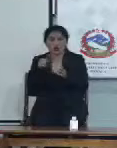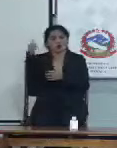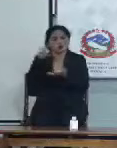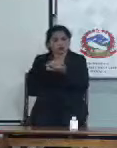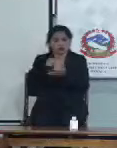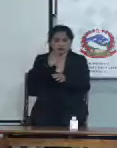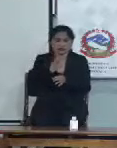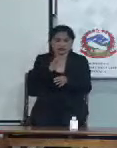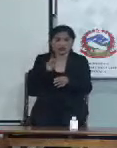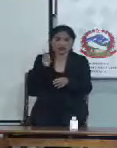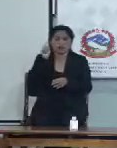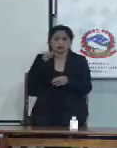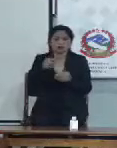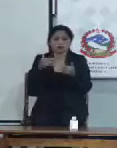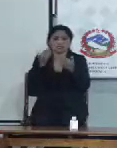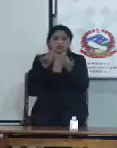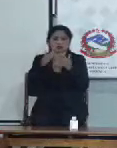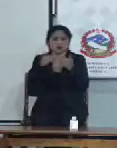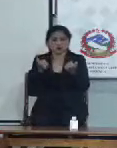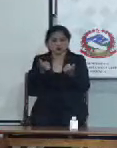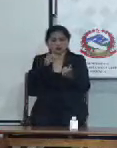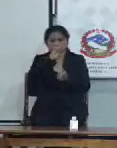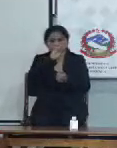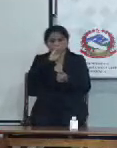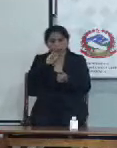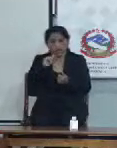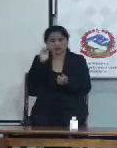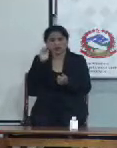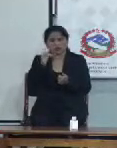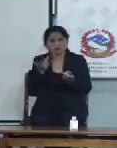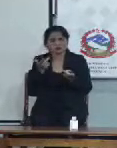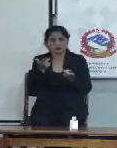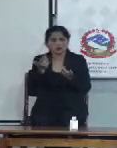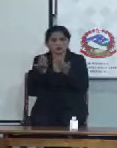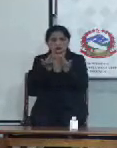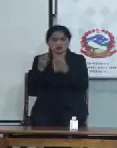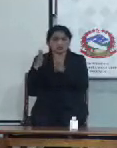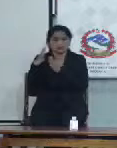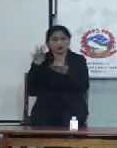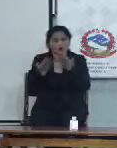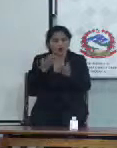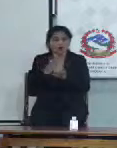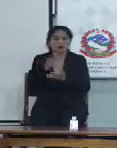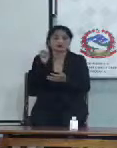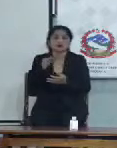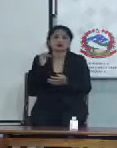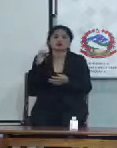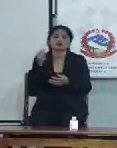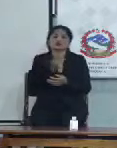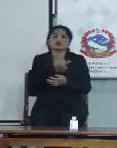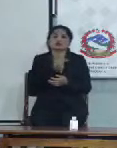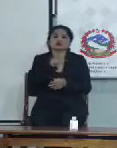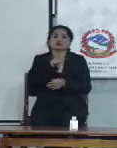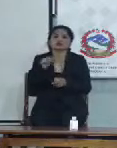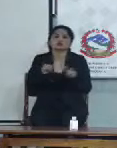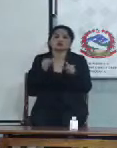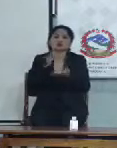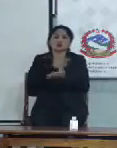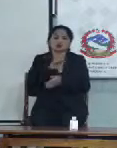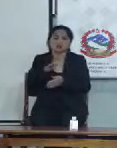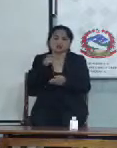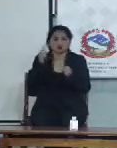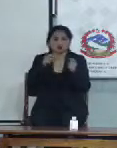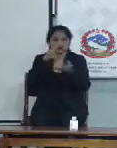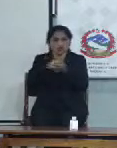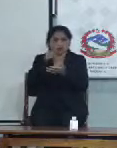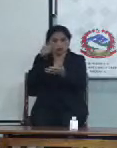be in Kathmandu but now are in that area, so that the respective local Palika can facilitate on that, but for that data